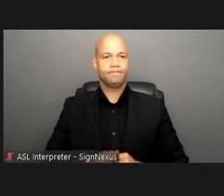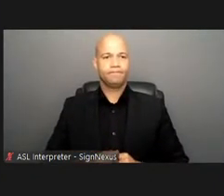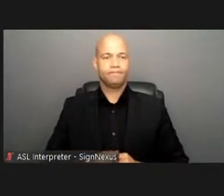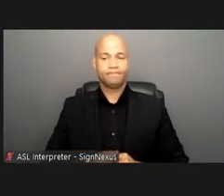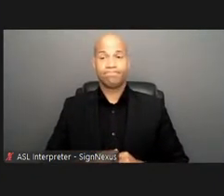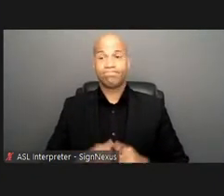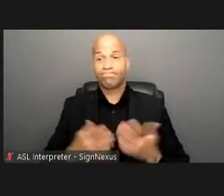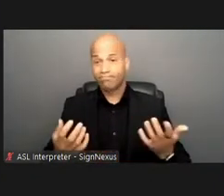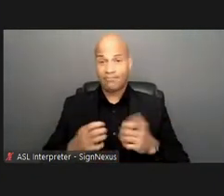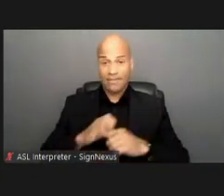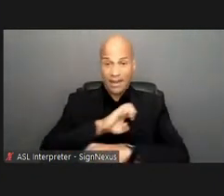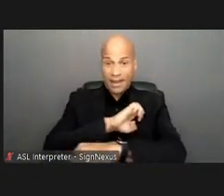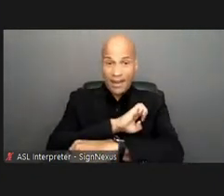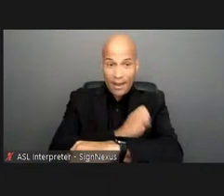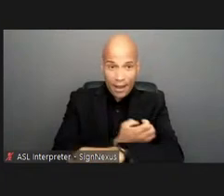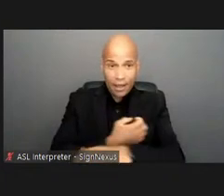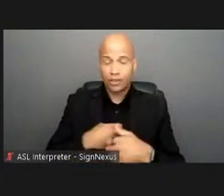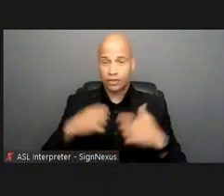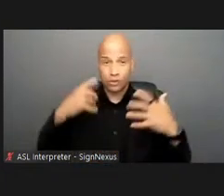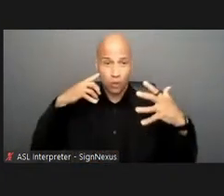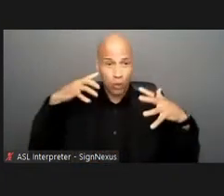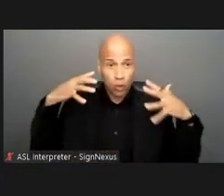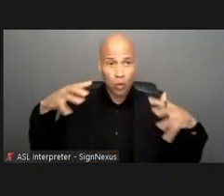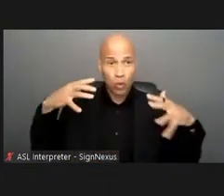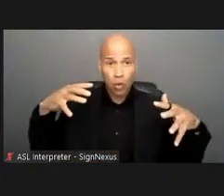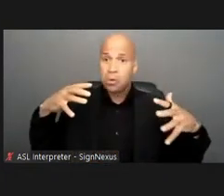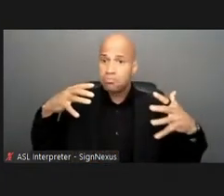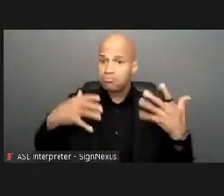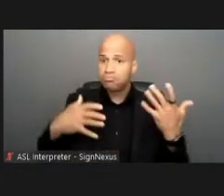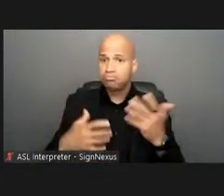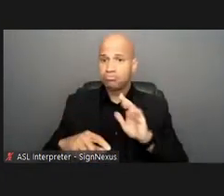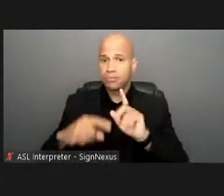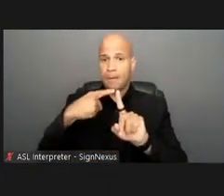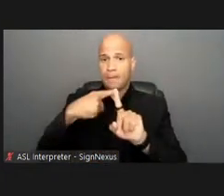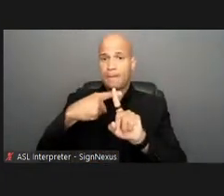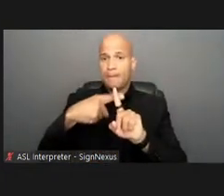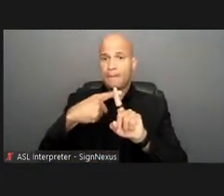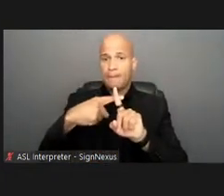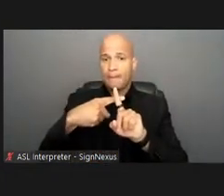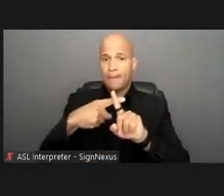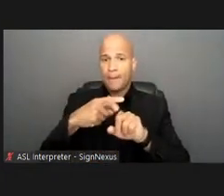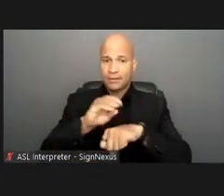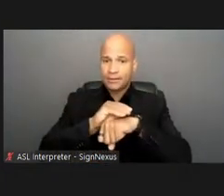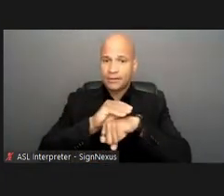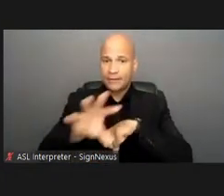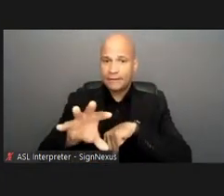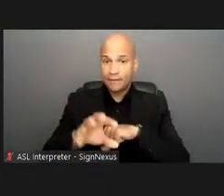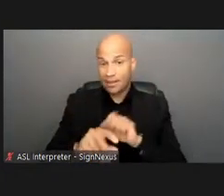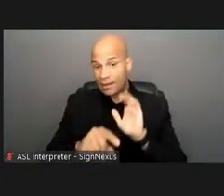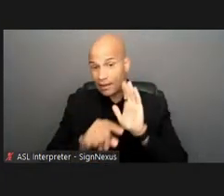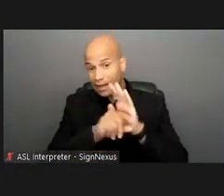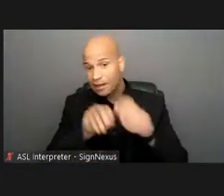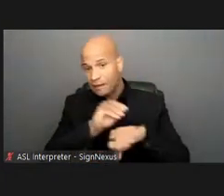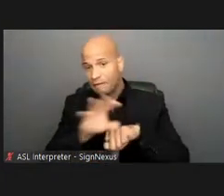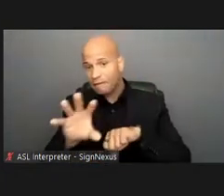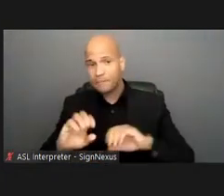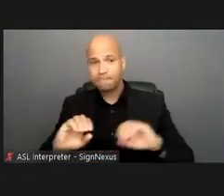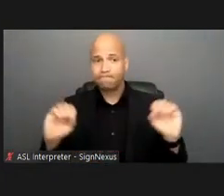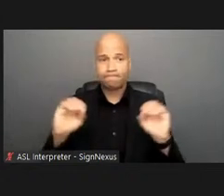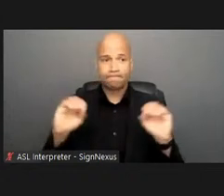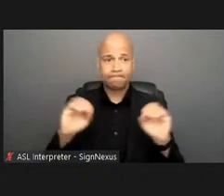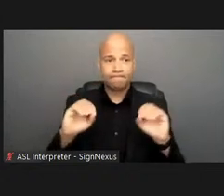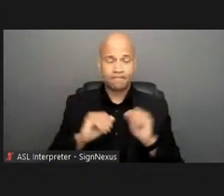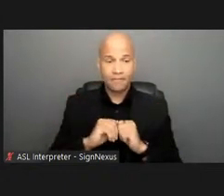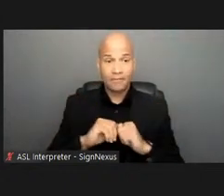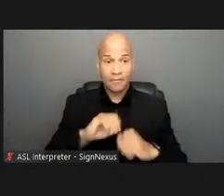in terms of energy and noise again there are beneficial effects and no adverse effects with respect to energy the region